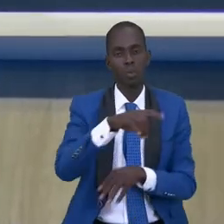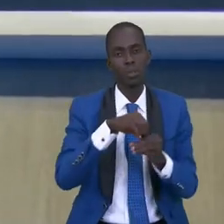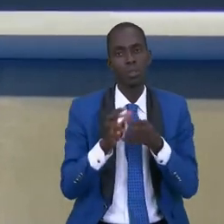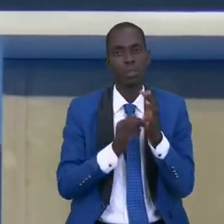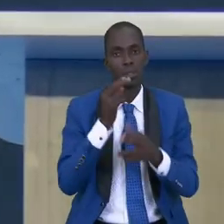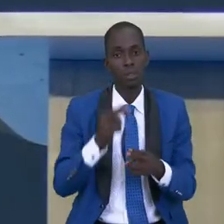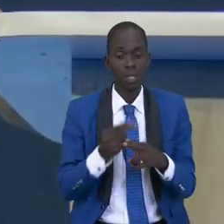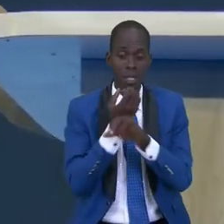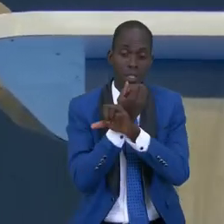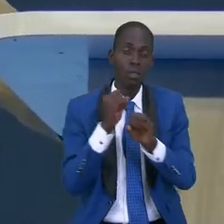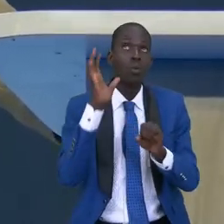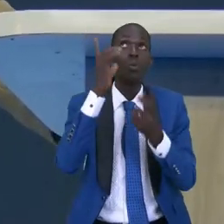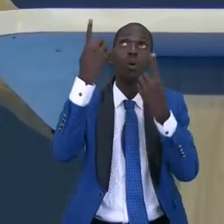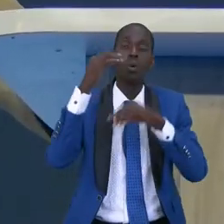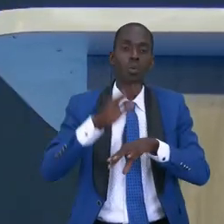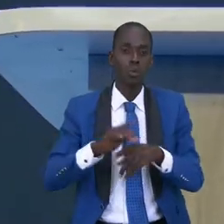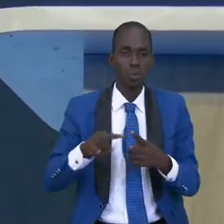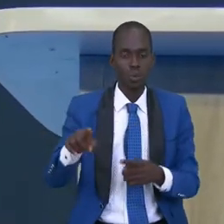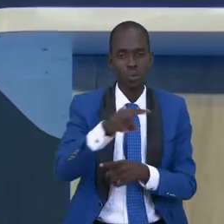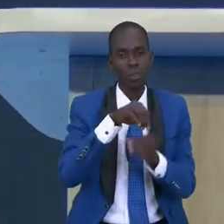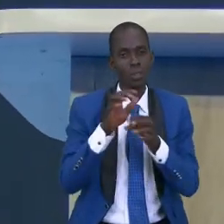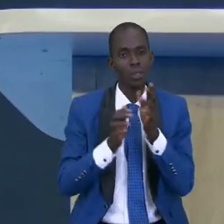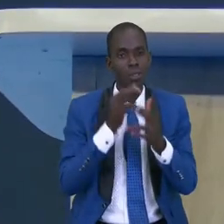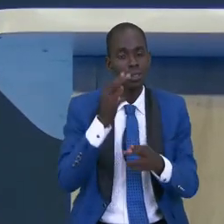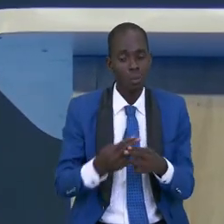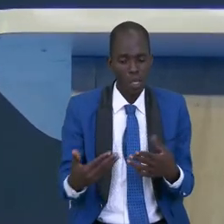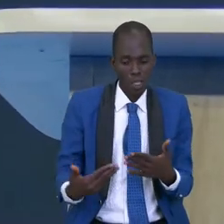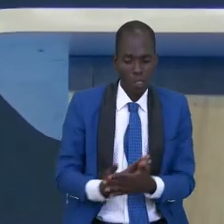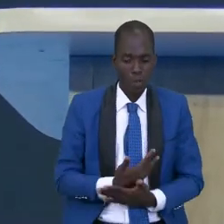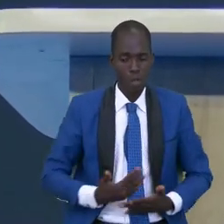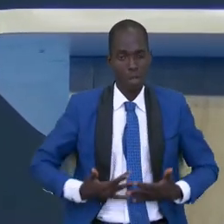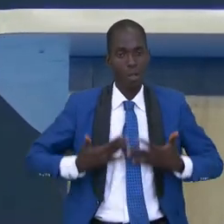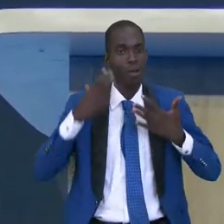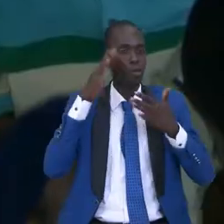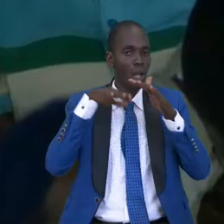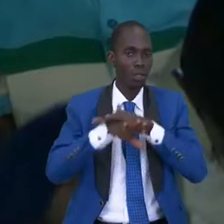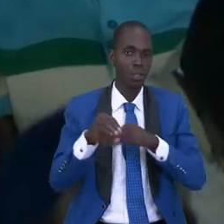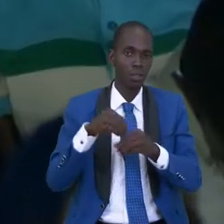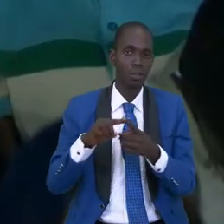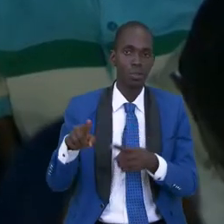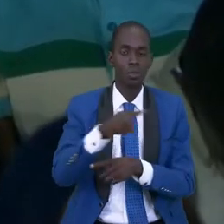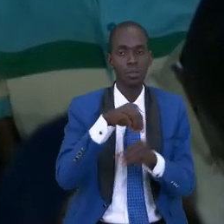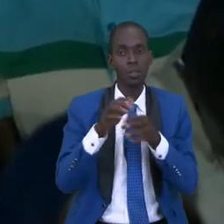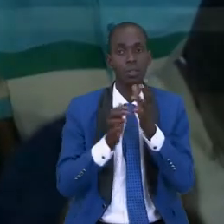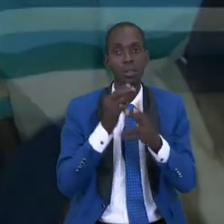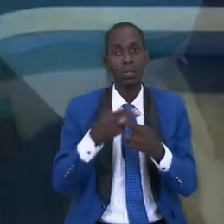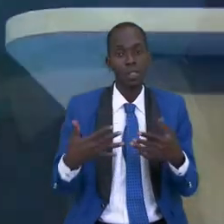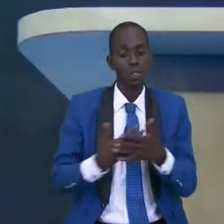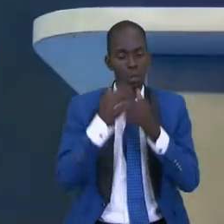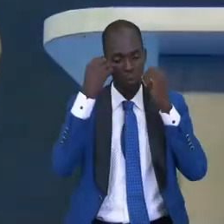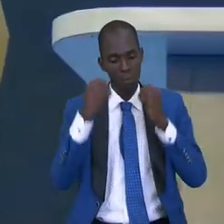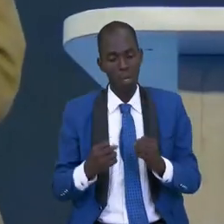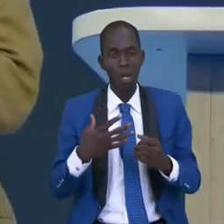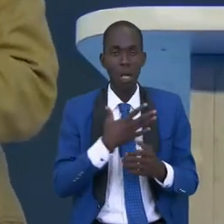Amen. Salvation will come to you. A new life will come to you. A new power and the grace of